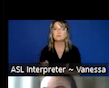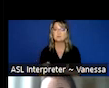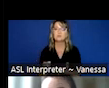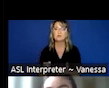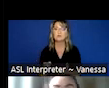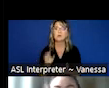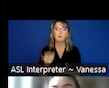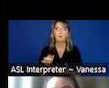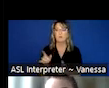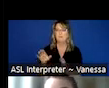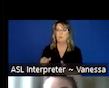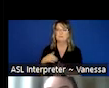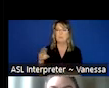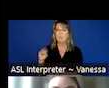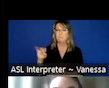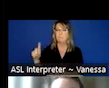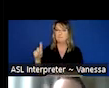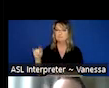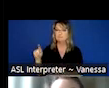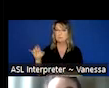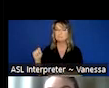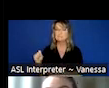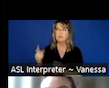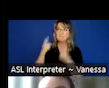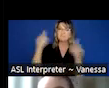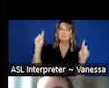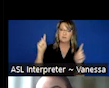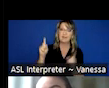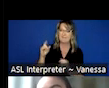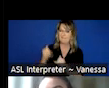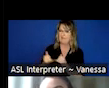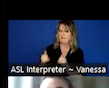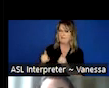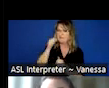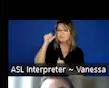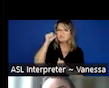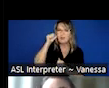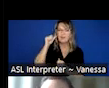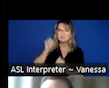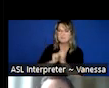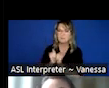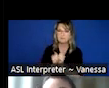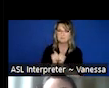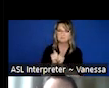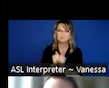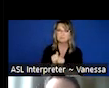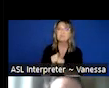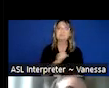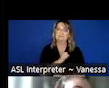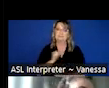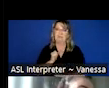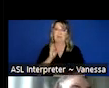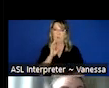on the midterms. It's finally official after last night's runoff election. The Senate is being held by the